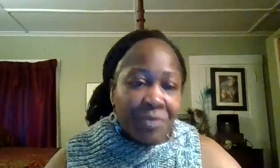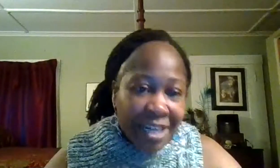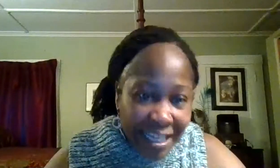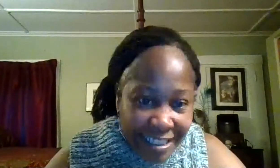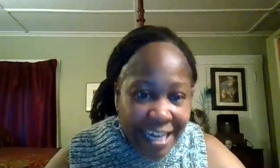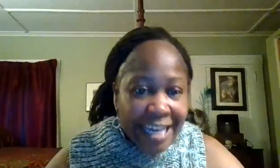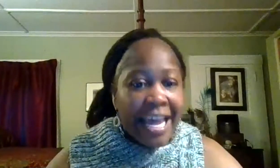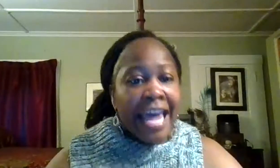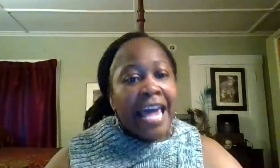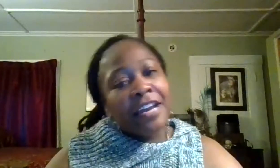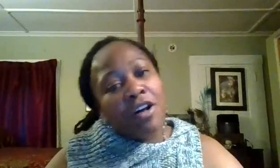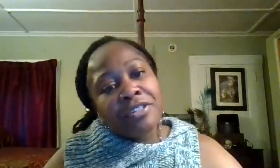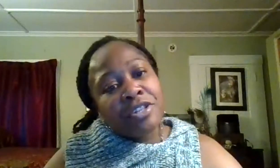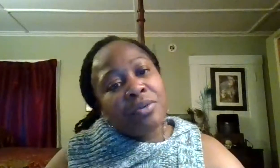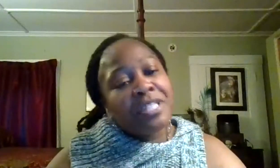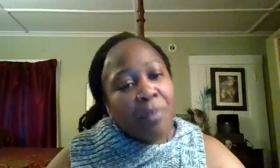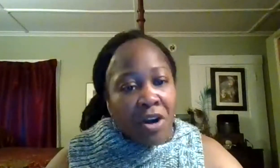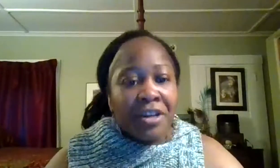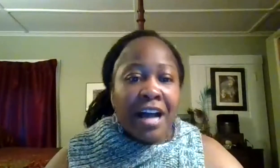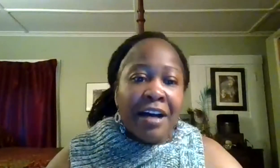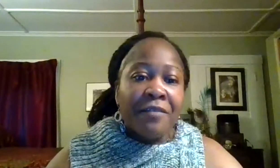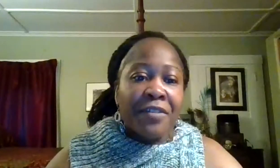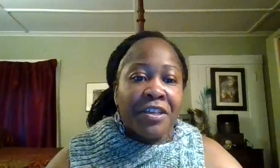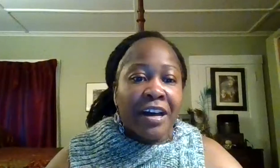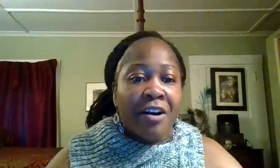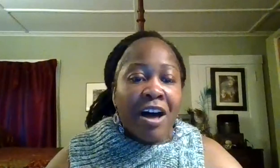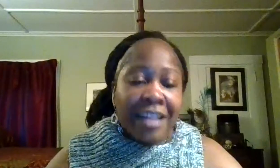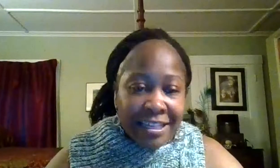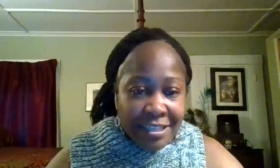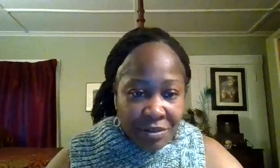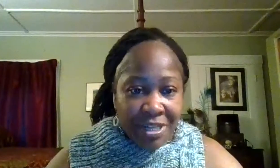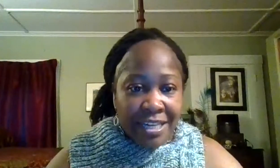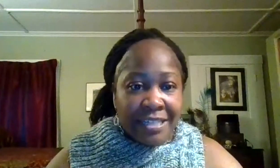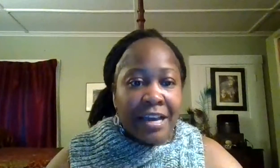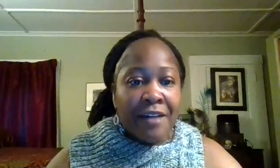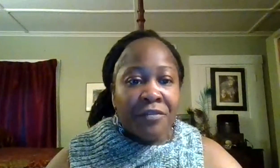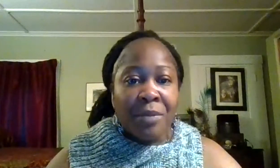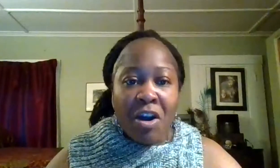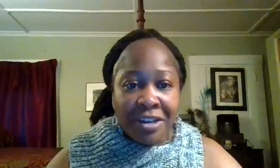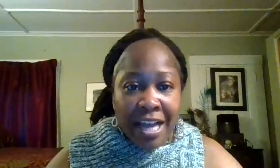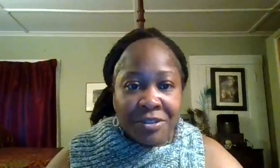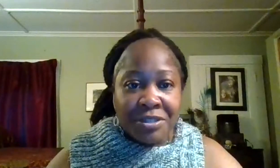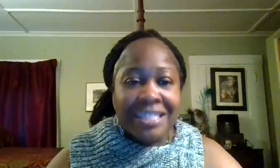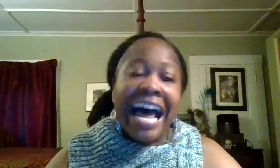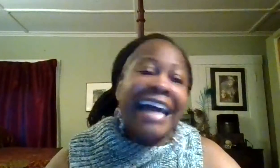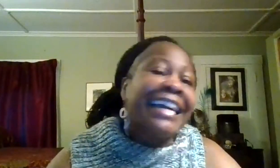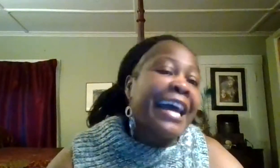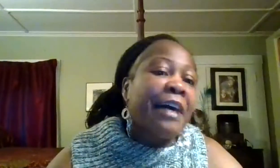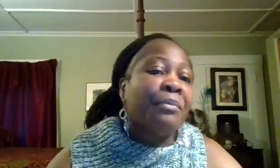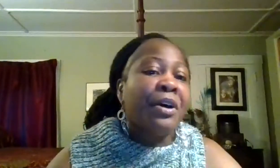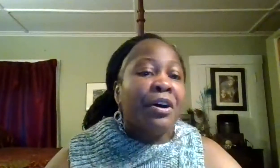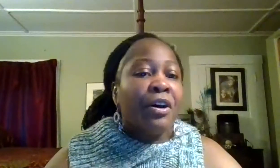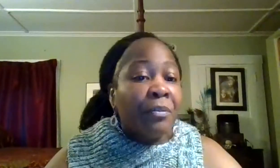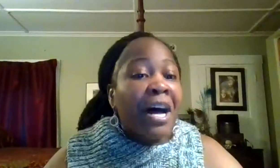late 2019. And it also is a part of the online series of the Vermont Art Council's I